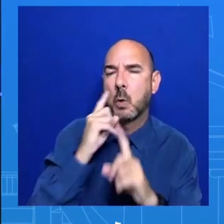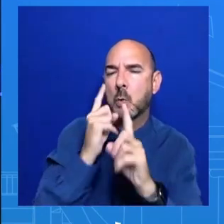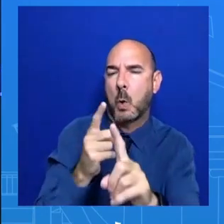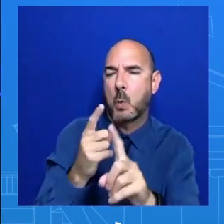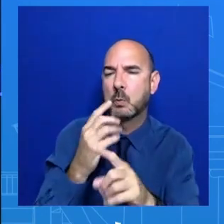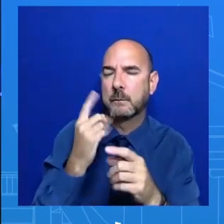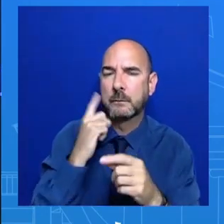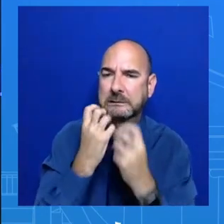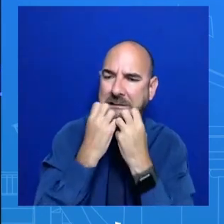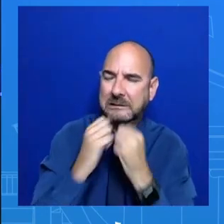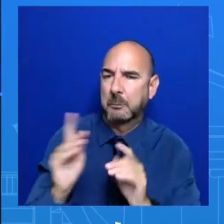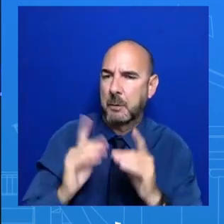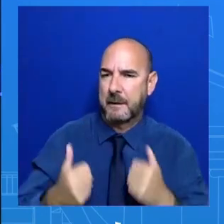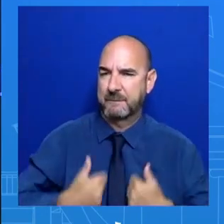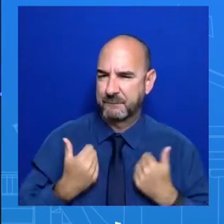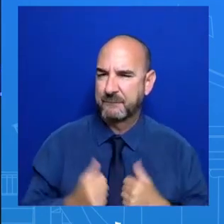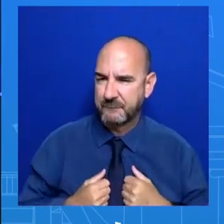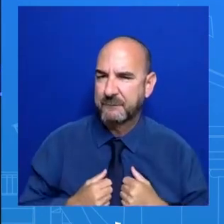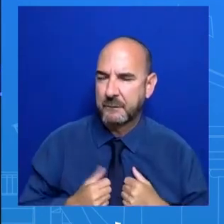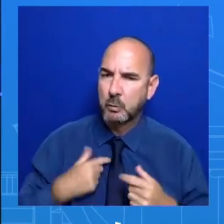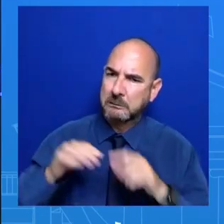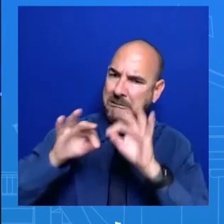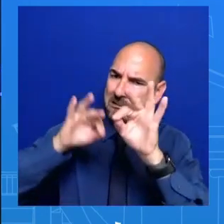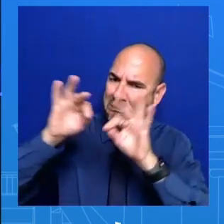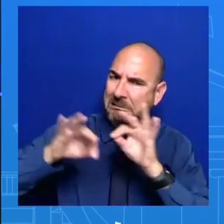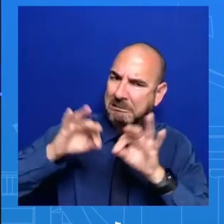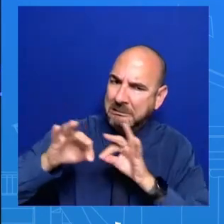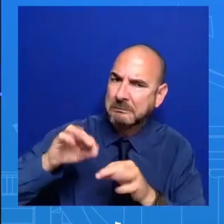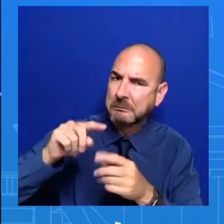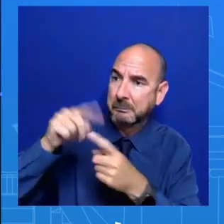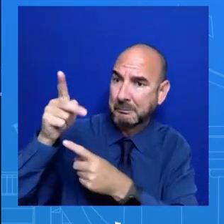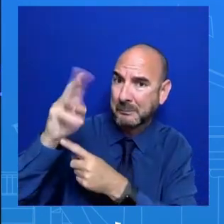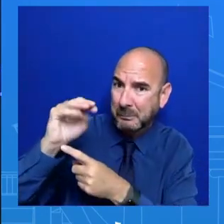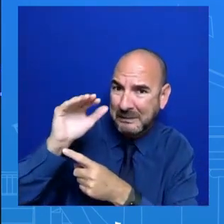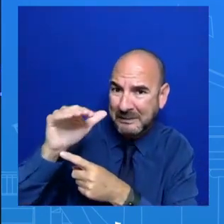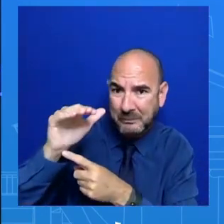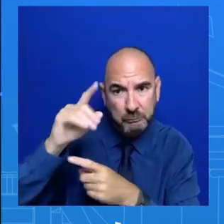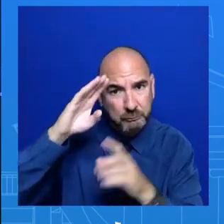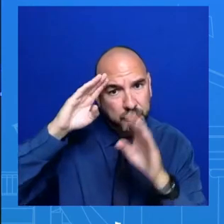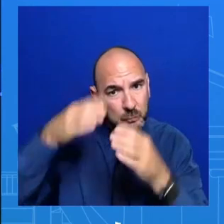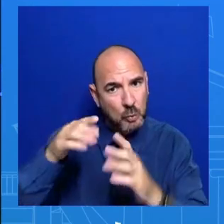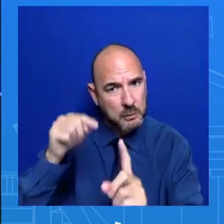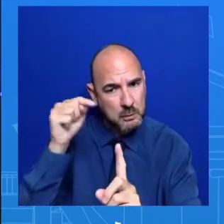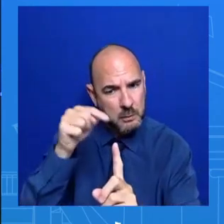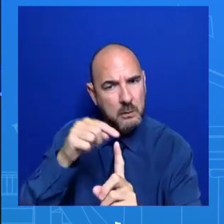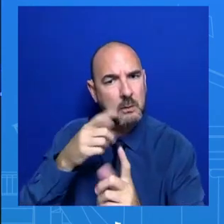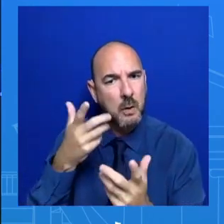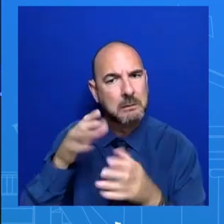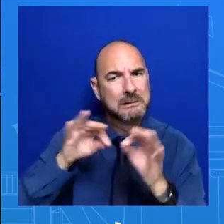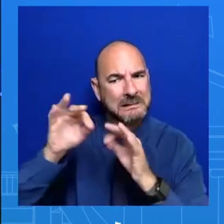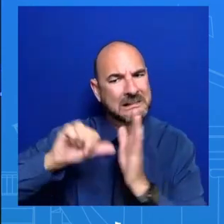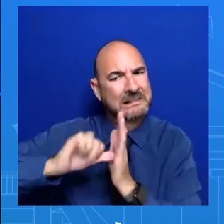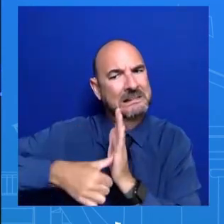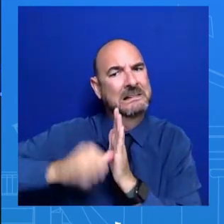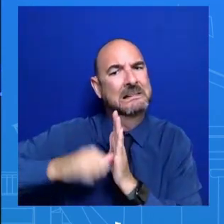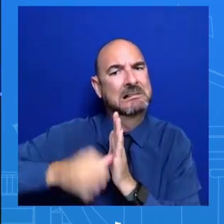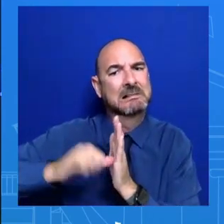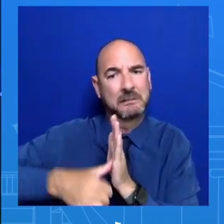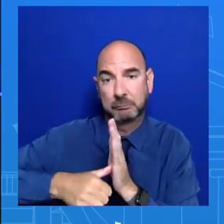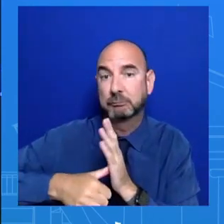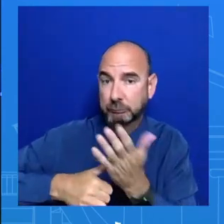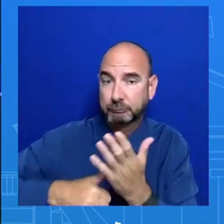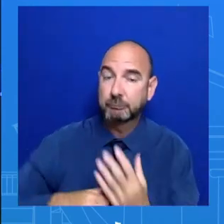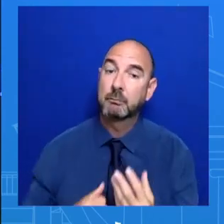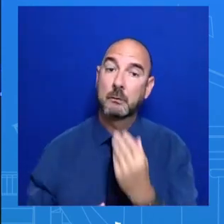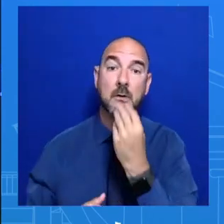Israeli officials the President's clear position. I reiterated that position. I was briefed by Israeli officials and by Israeli professionals